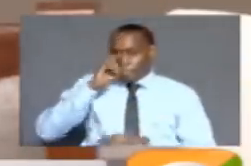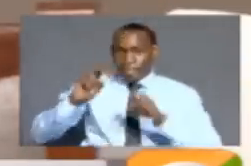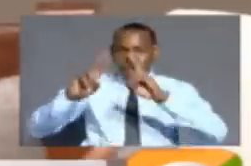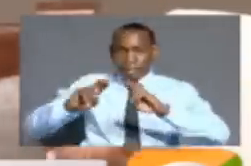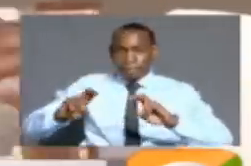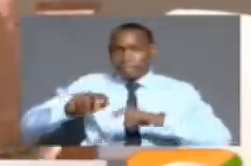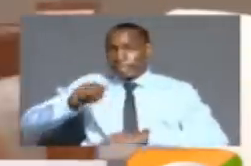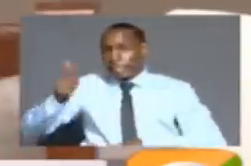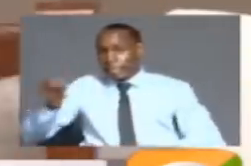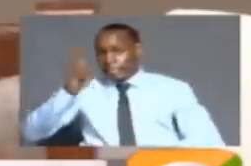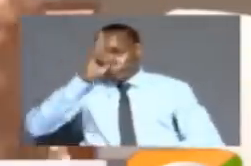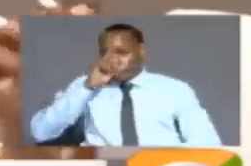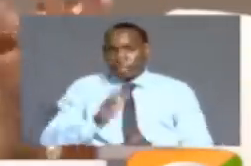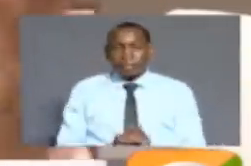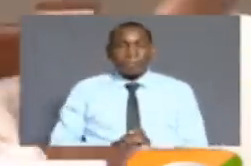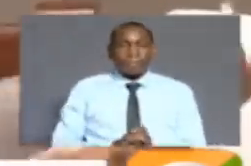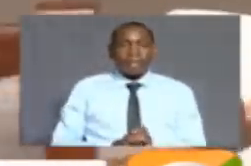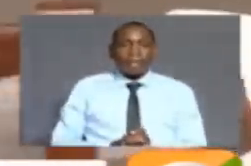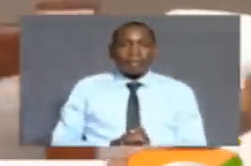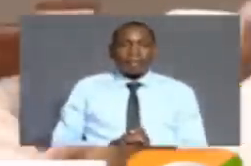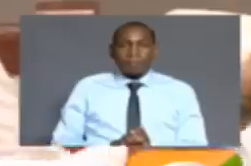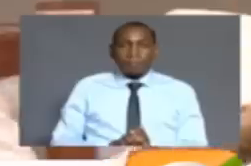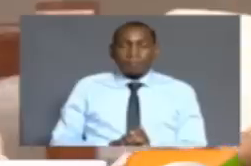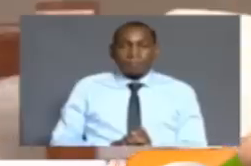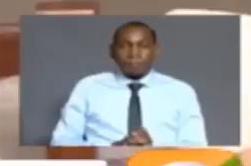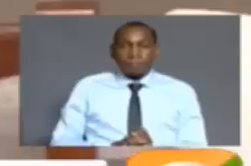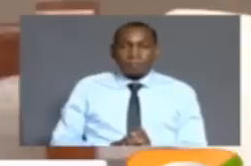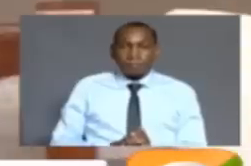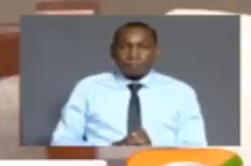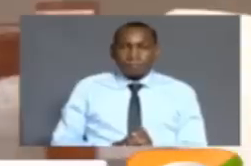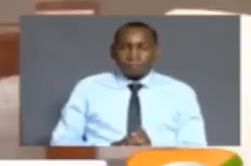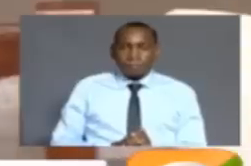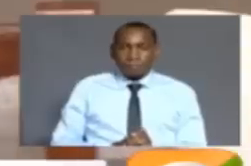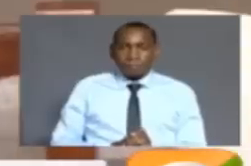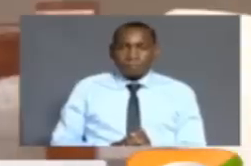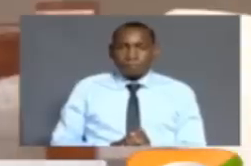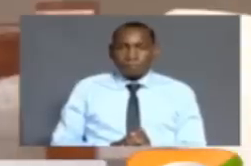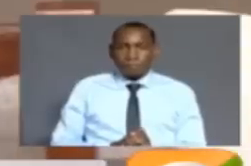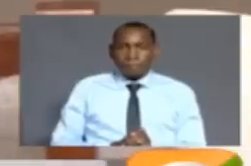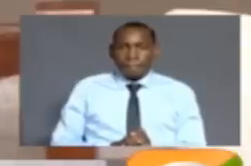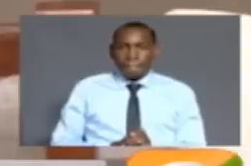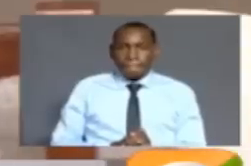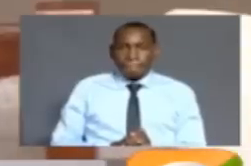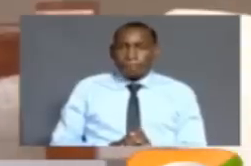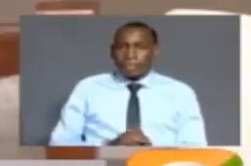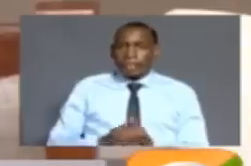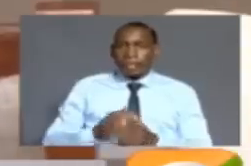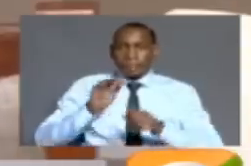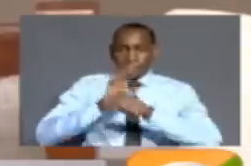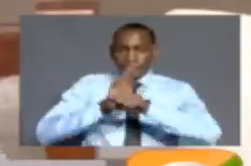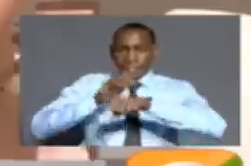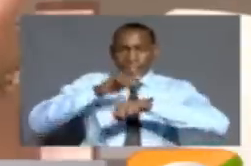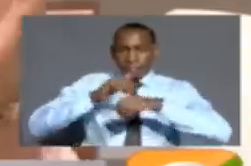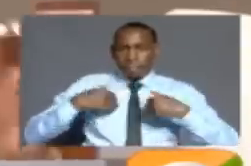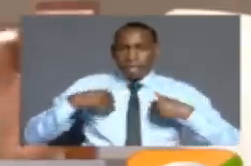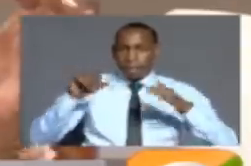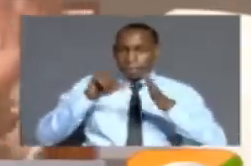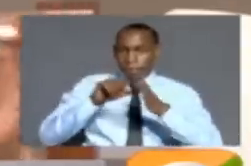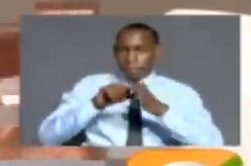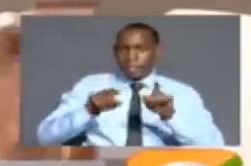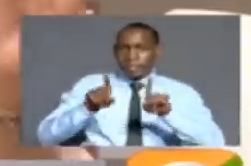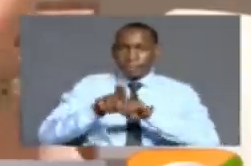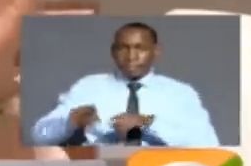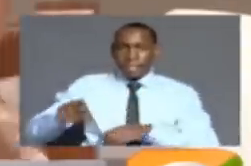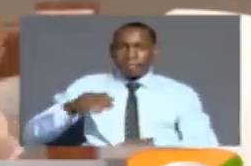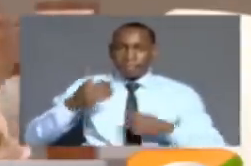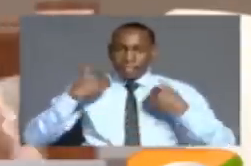officers? They don't have, so whoever has the pass is whose tune you're going to sing. So half the time we are going to have a problem. That is why I